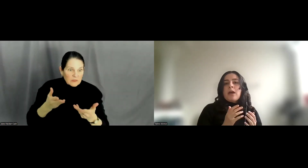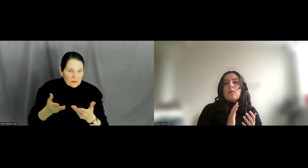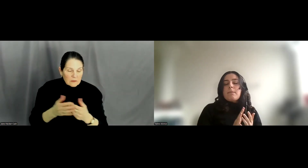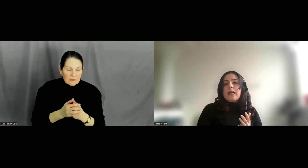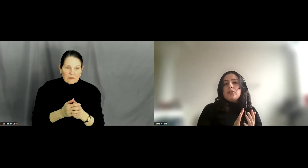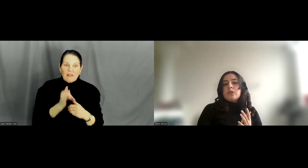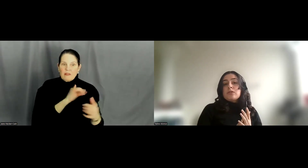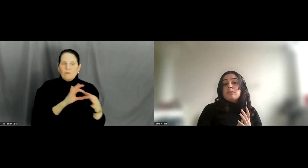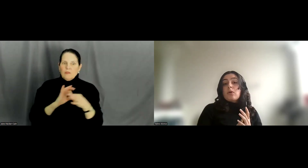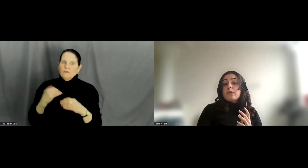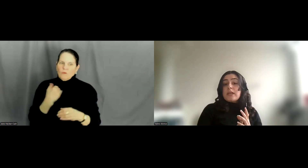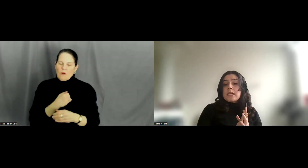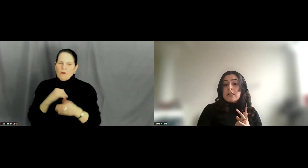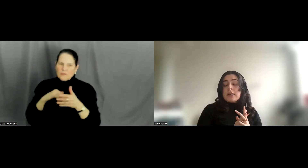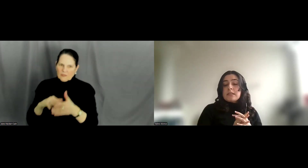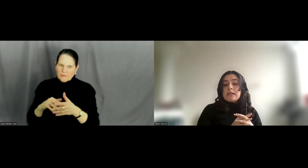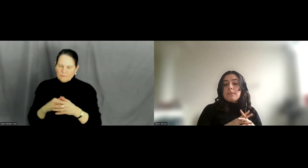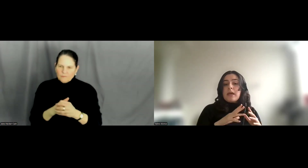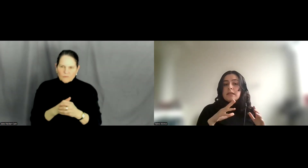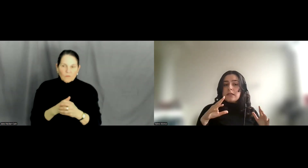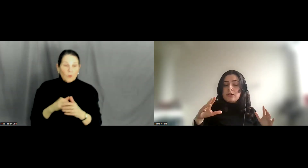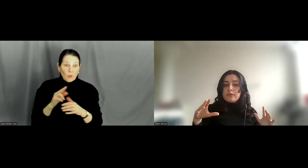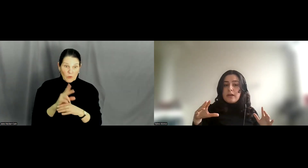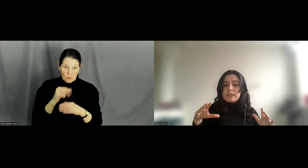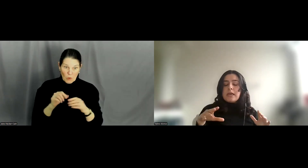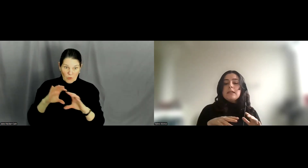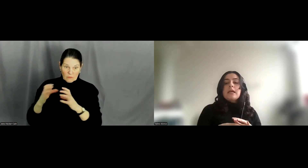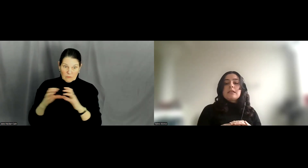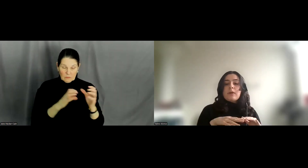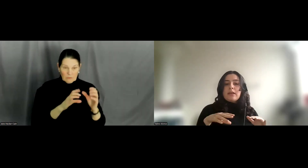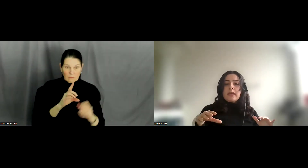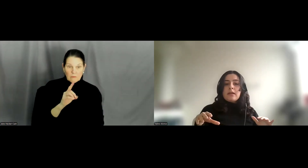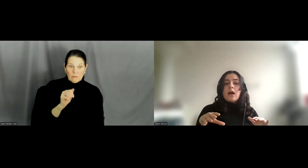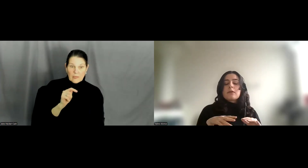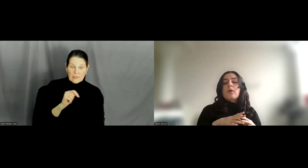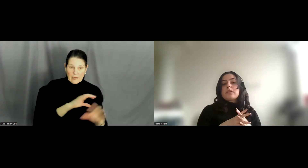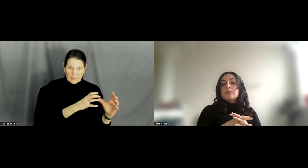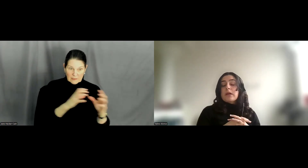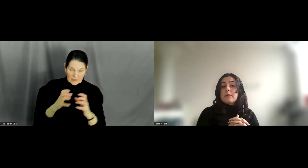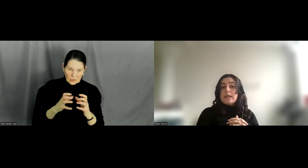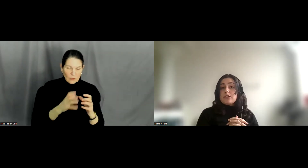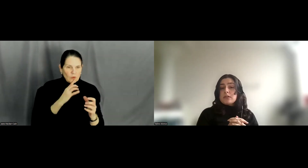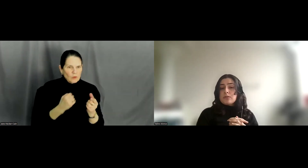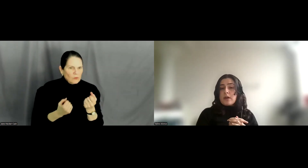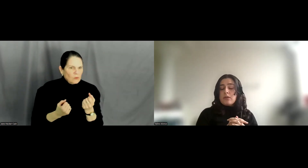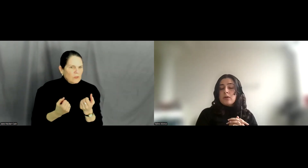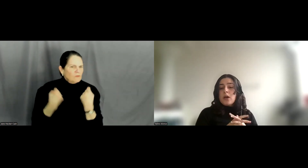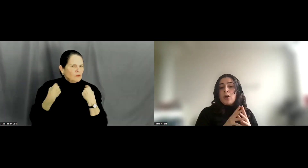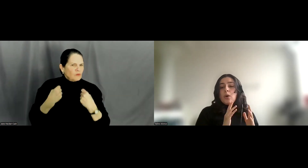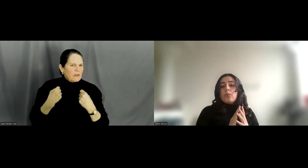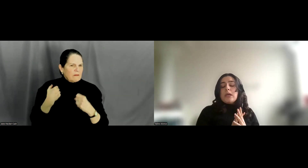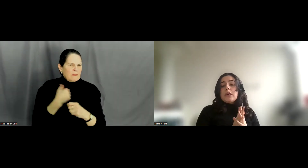study. We plan to use both data sets as a basis to validate and strengthen our policy recommendations as